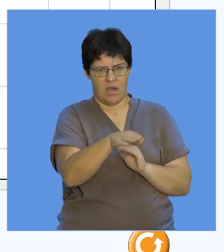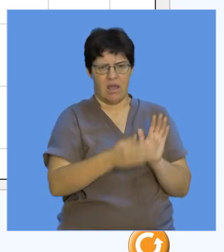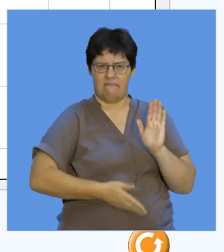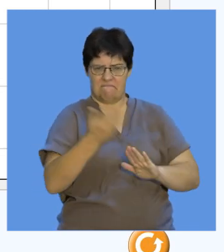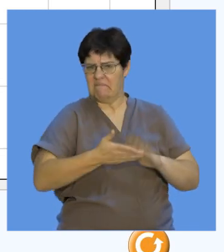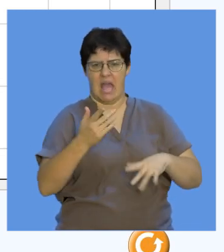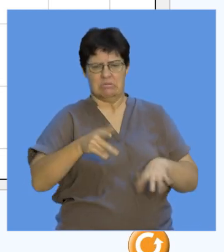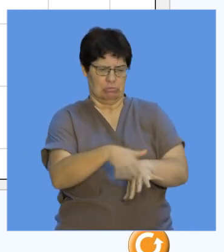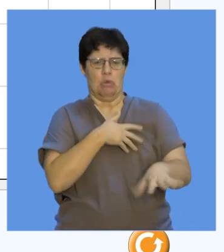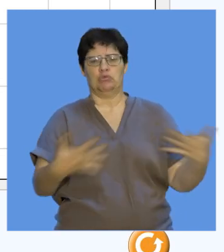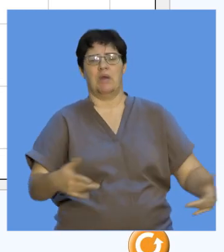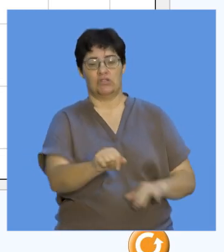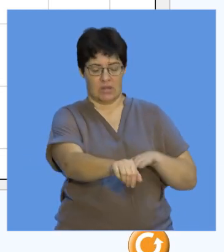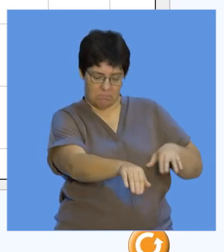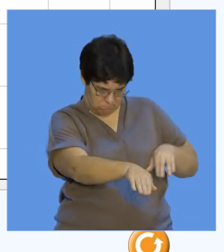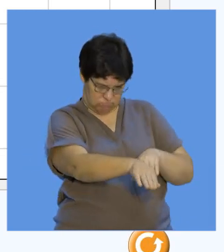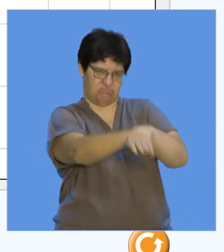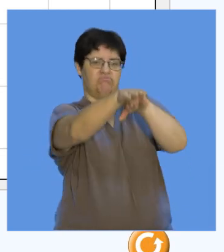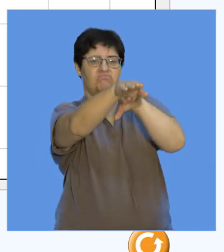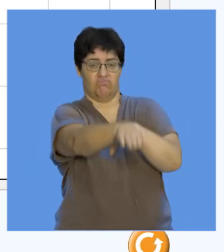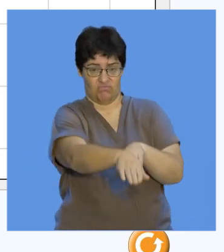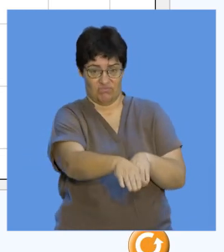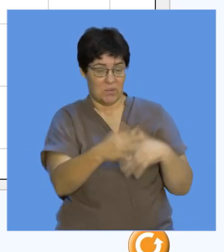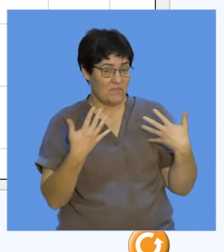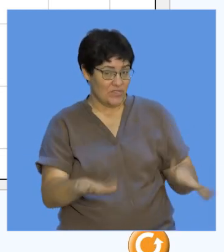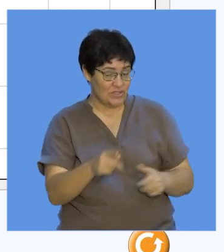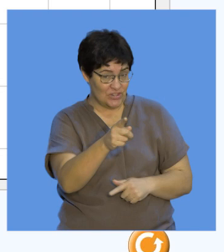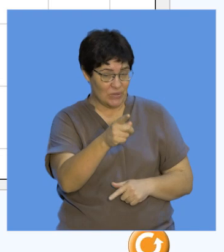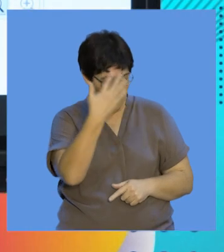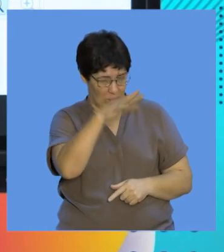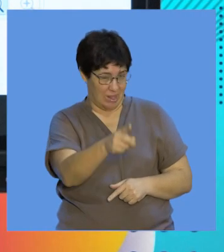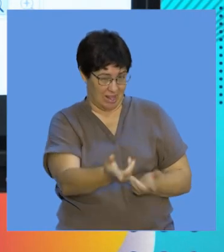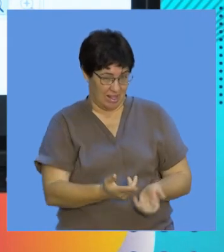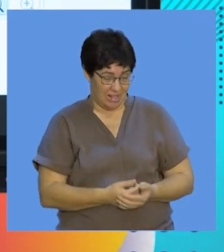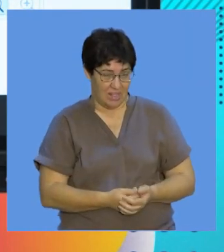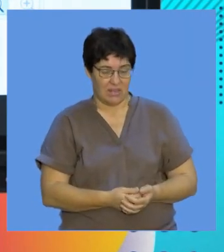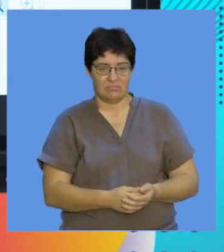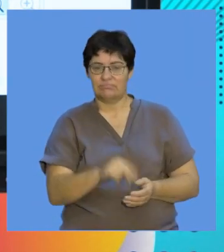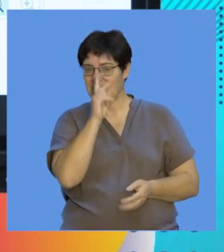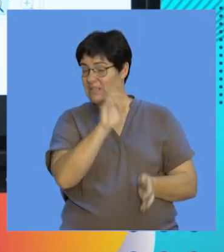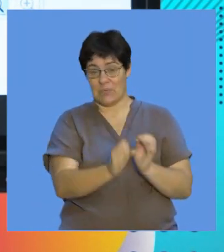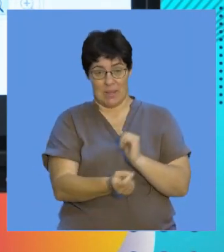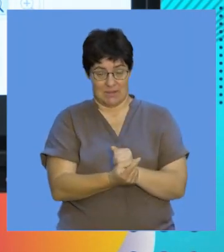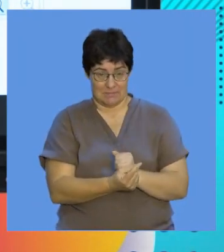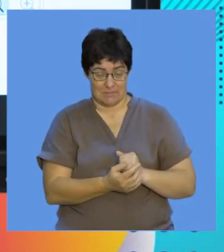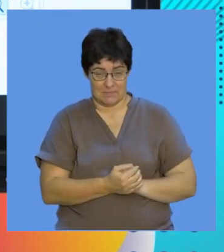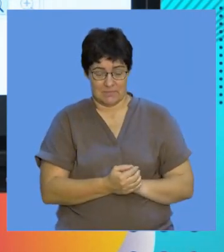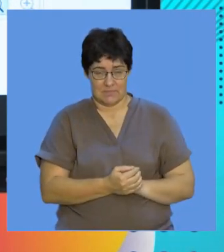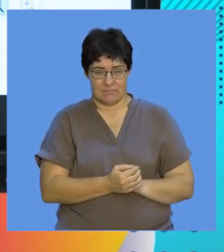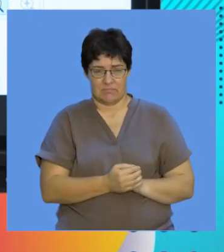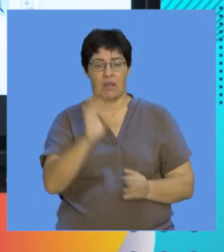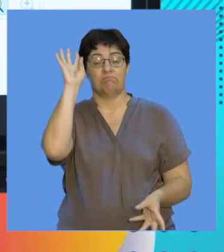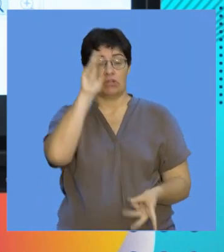enough, and the other one hits in. Okay, we know it all happens. Let's see what happens. Now, first of all, let's do the